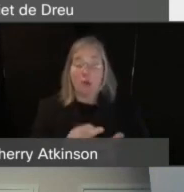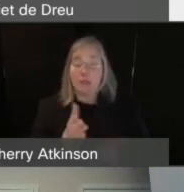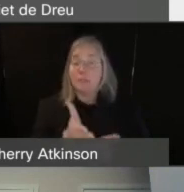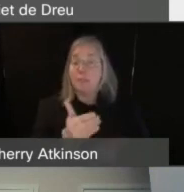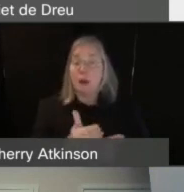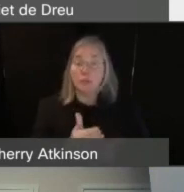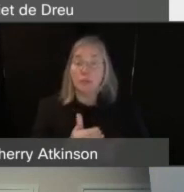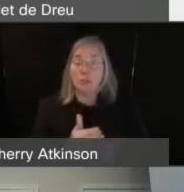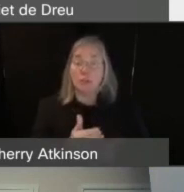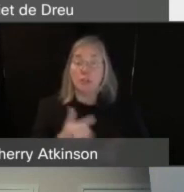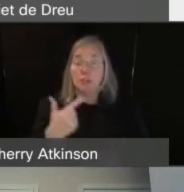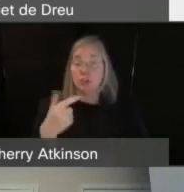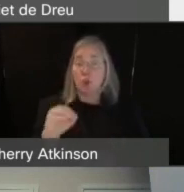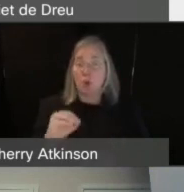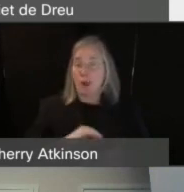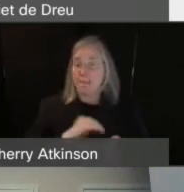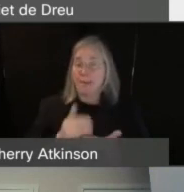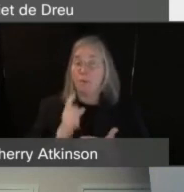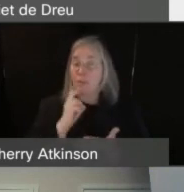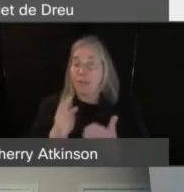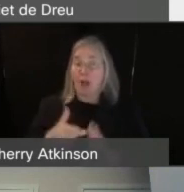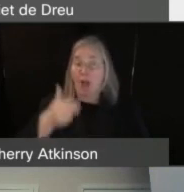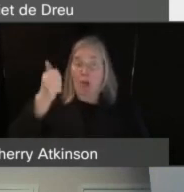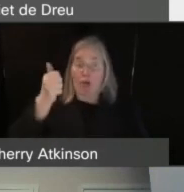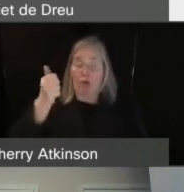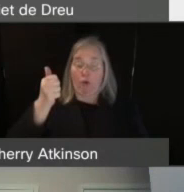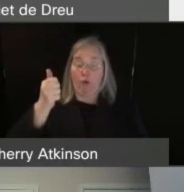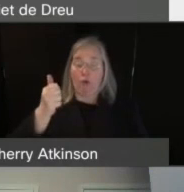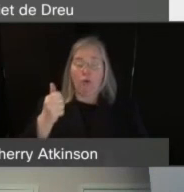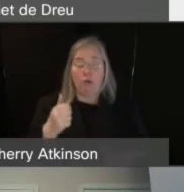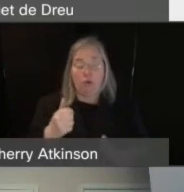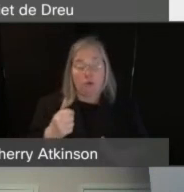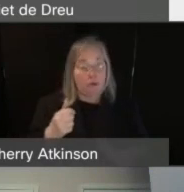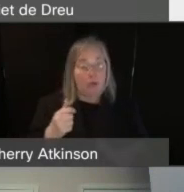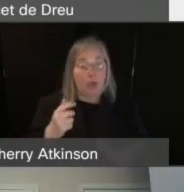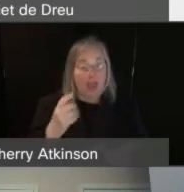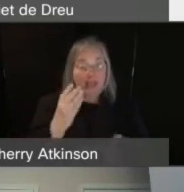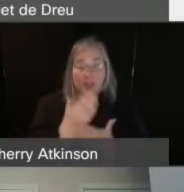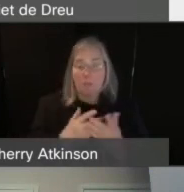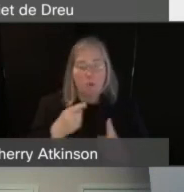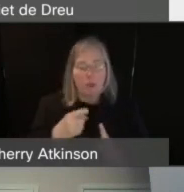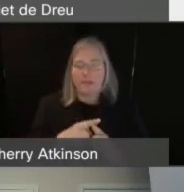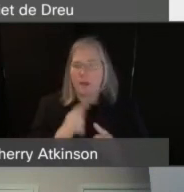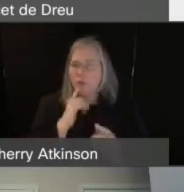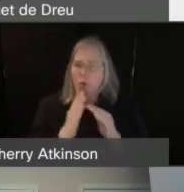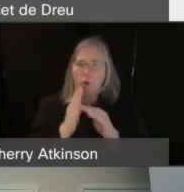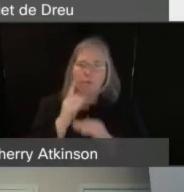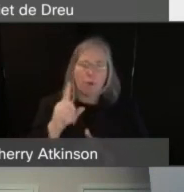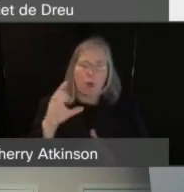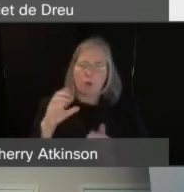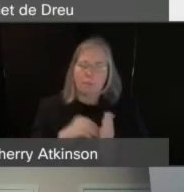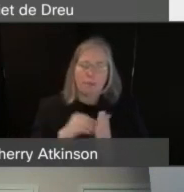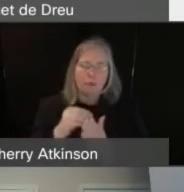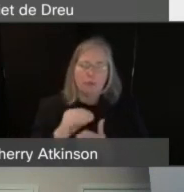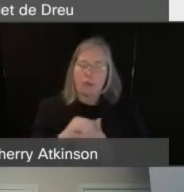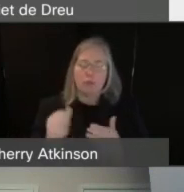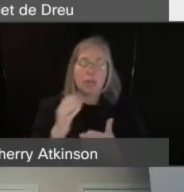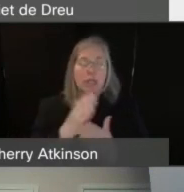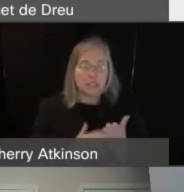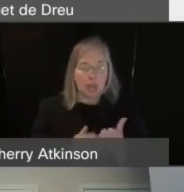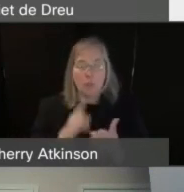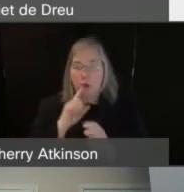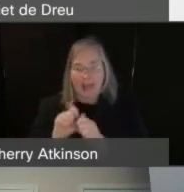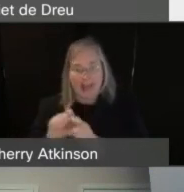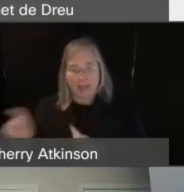the GO amount was even higher. At some point, it's even beyond $100 million. So some of this already get issued, some are still go through the